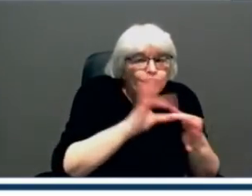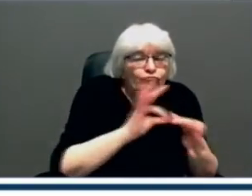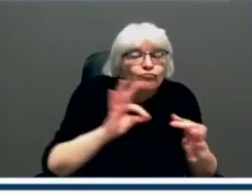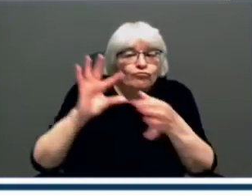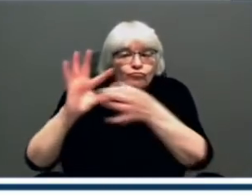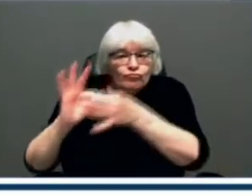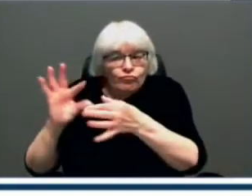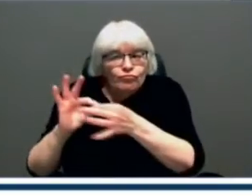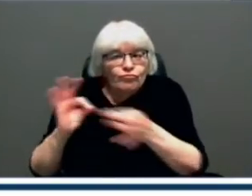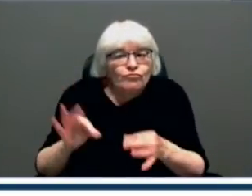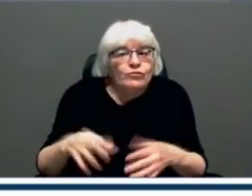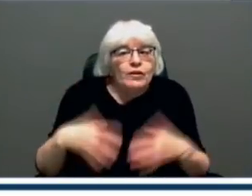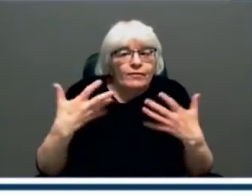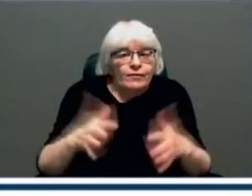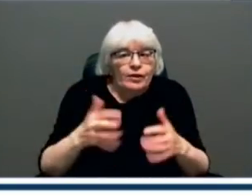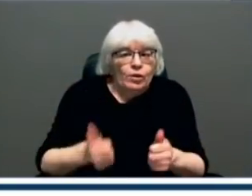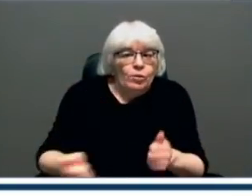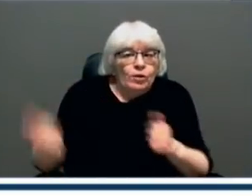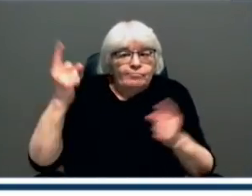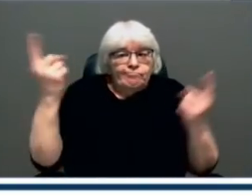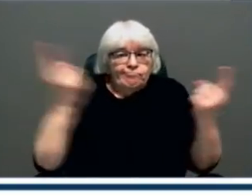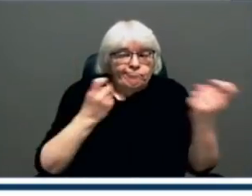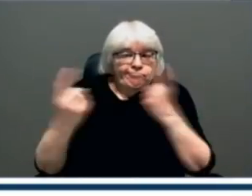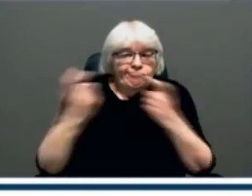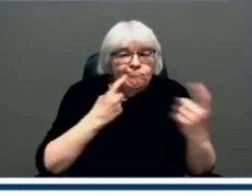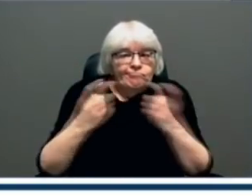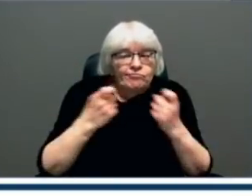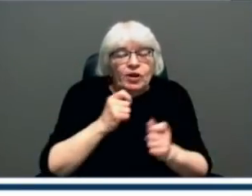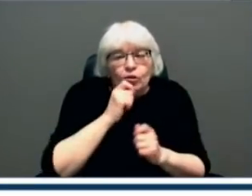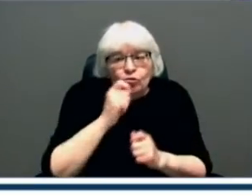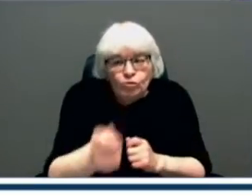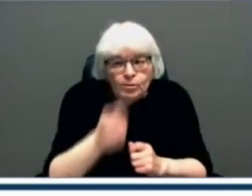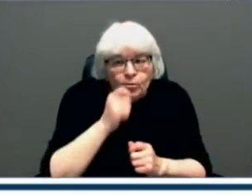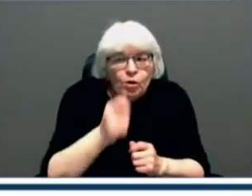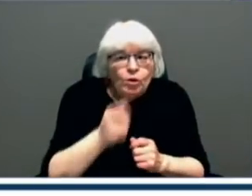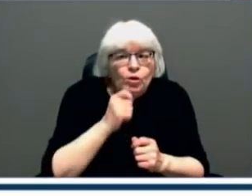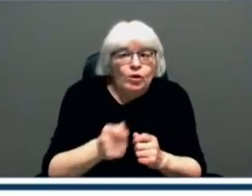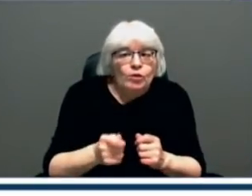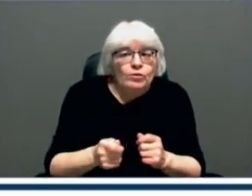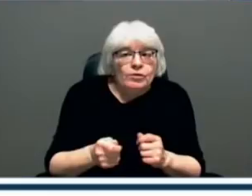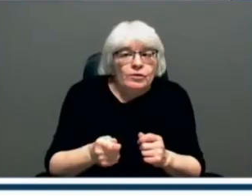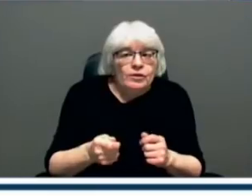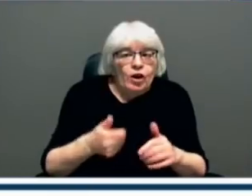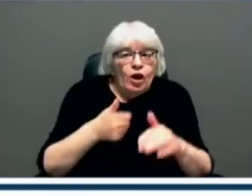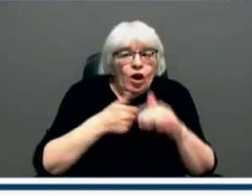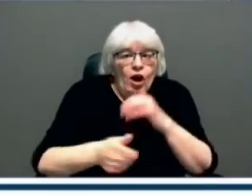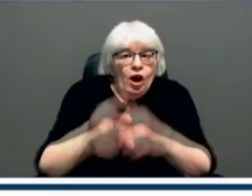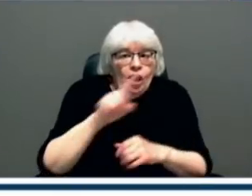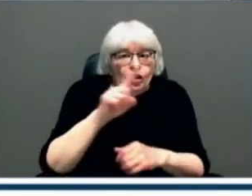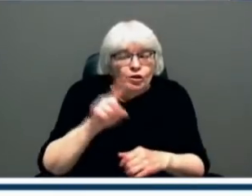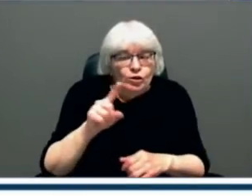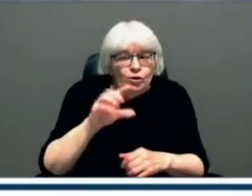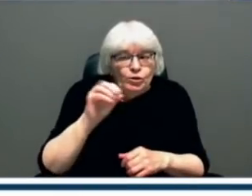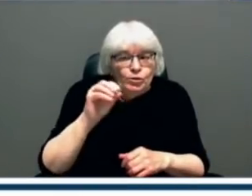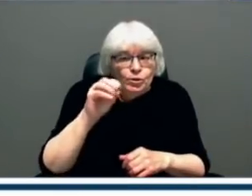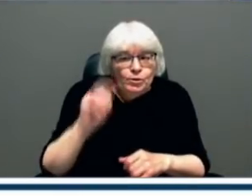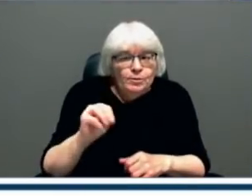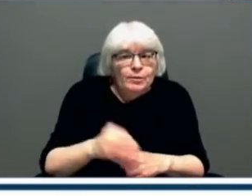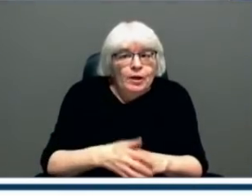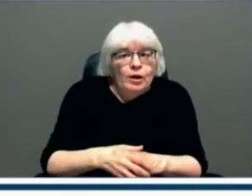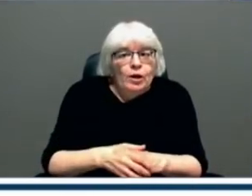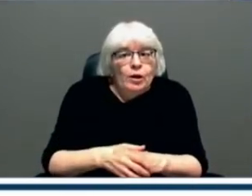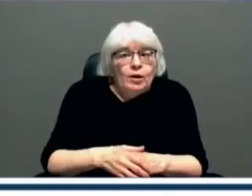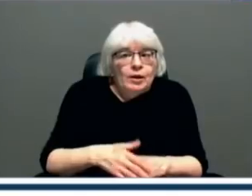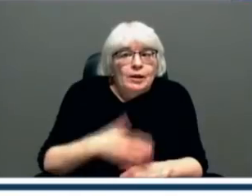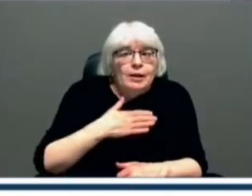take questions from media participating by Zoom. I'll just remind media to keep their cameras off. Take it